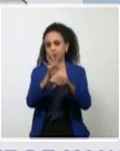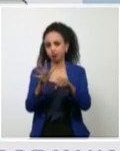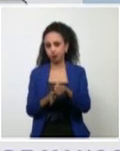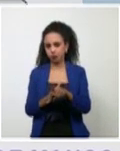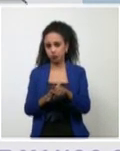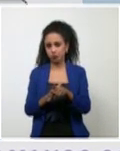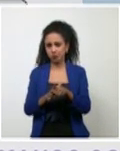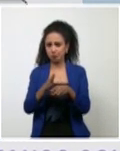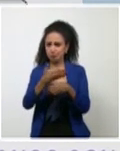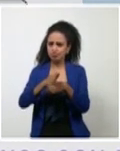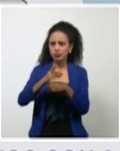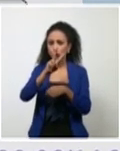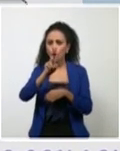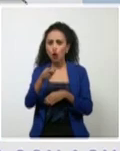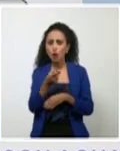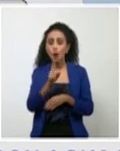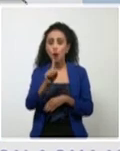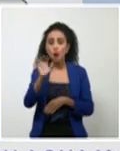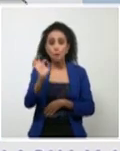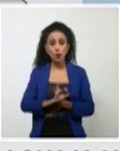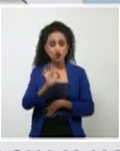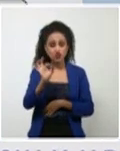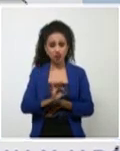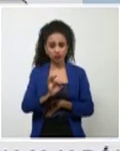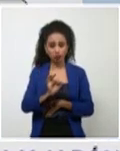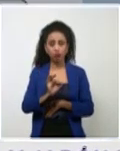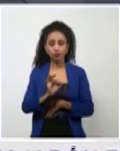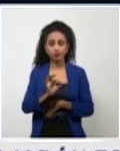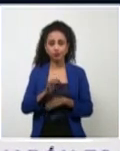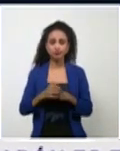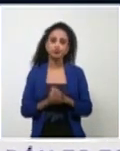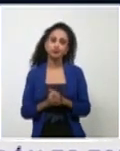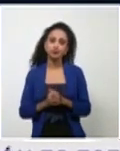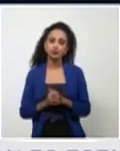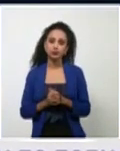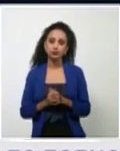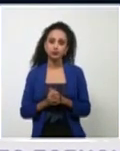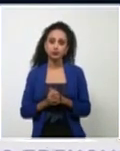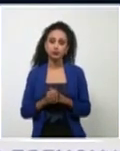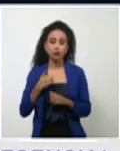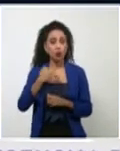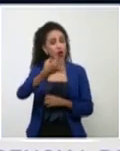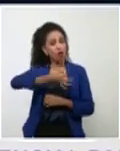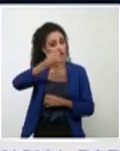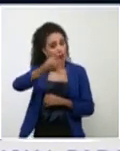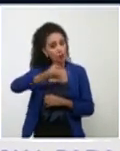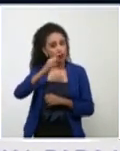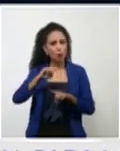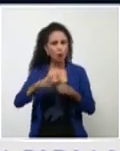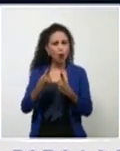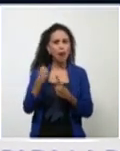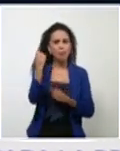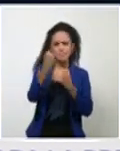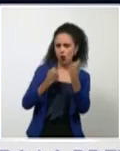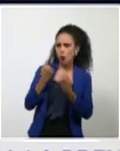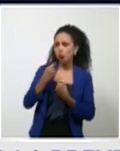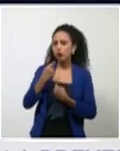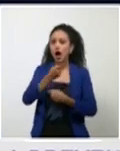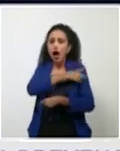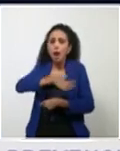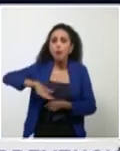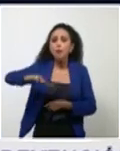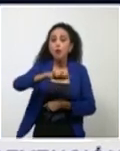1,941, have been positive. That is 2.1% of the analyzed samples. And let me